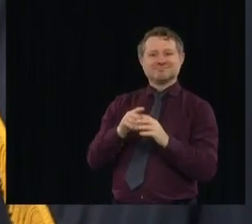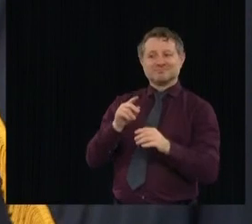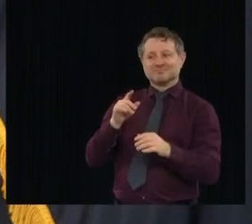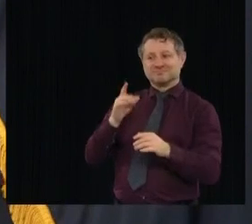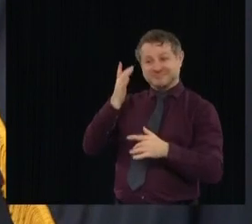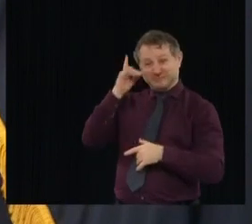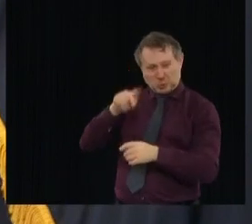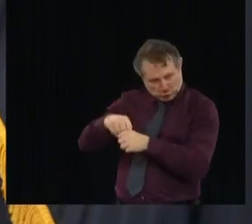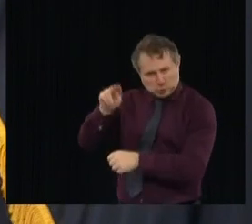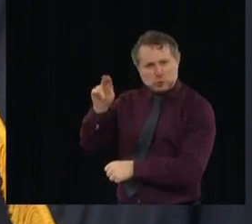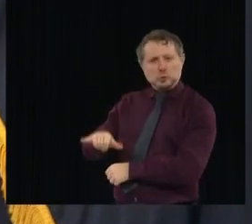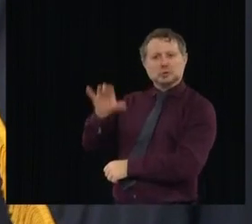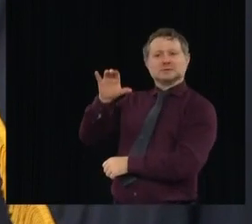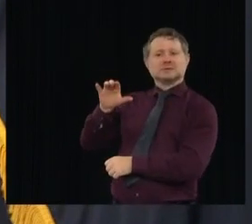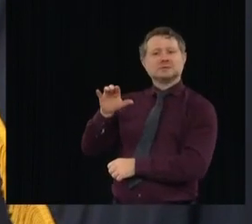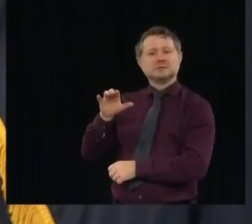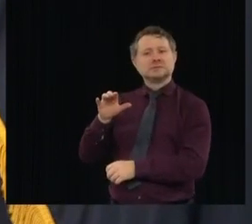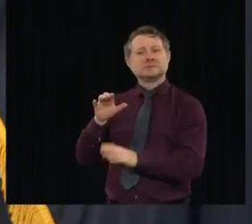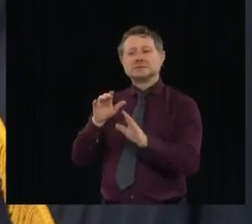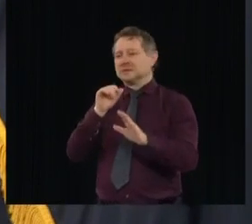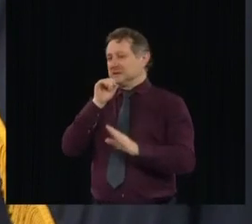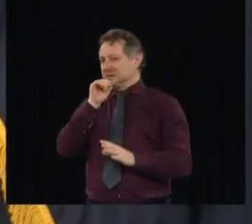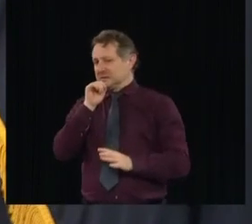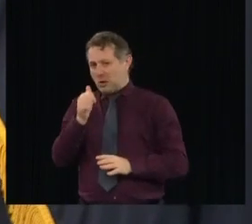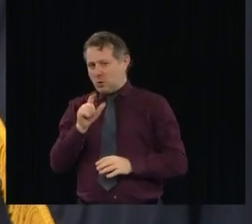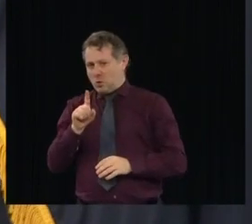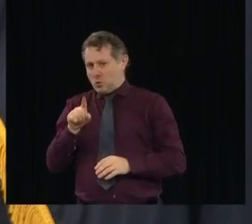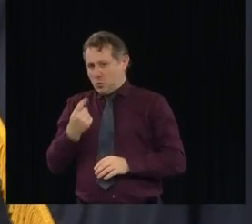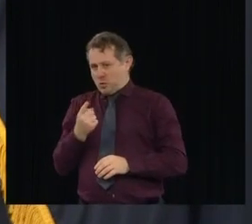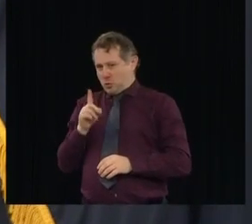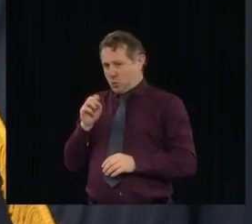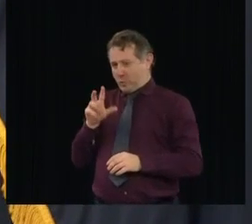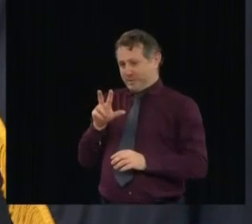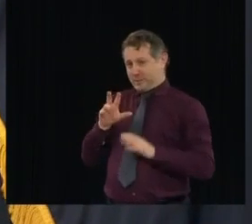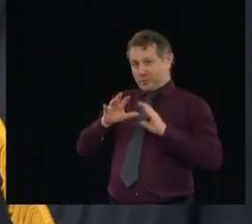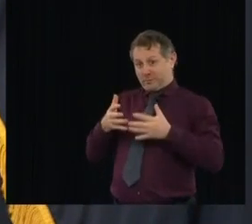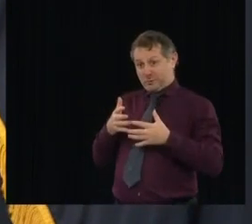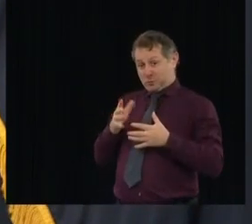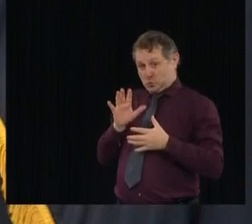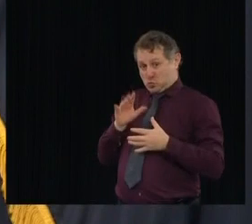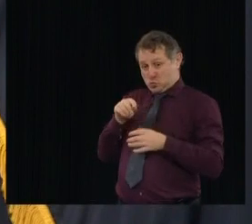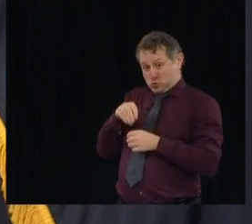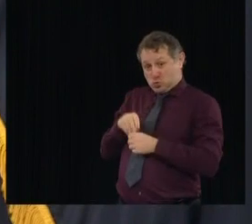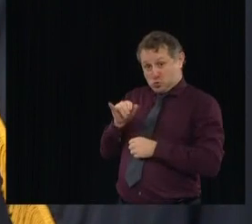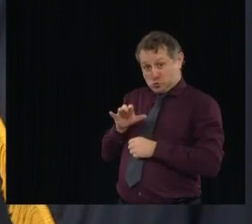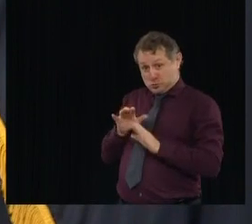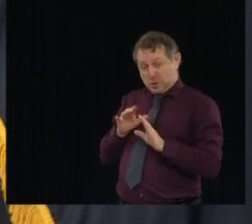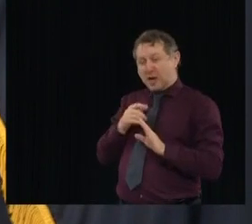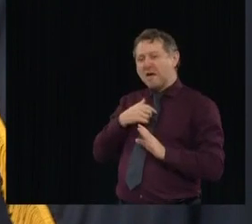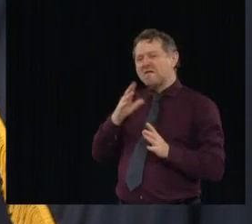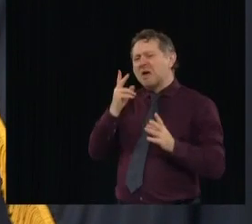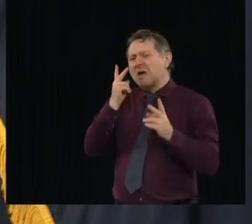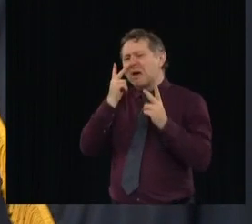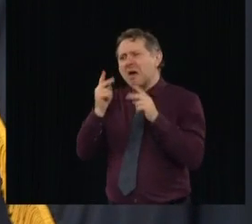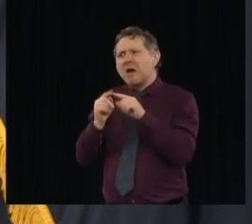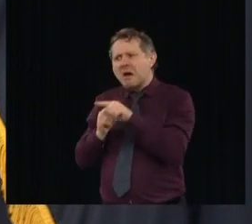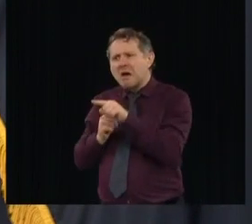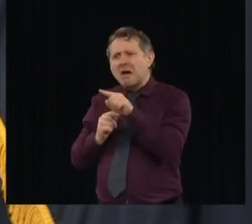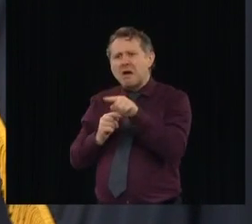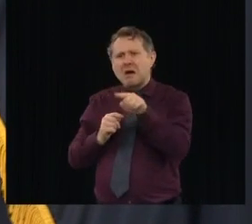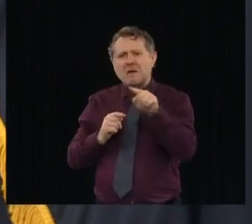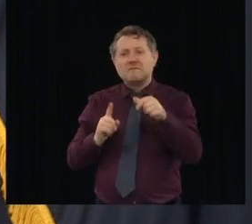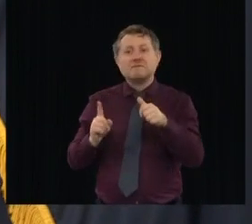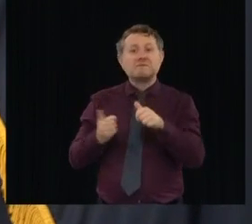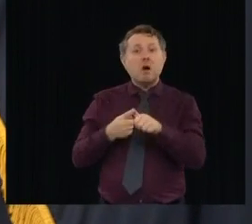New York. It's just that we have seen it first. And it was deceptive the way it